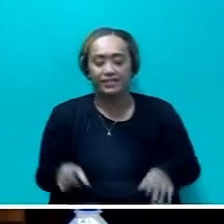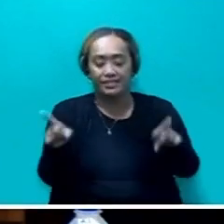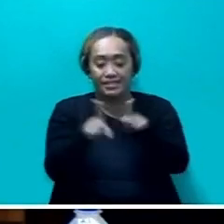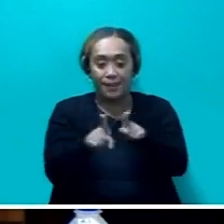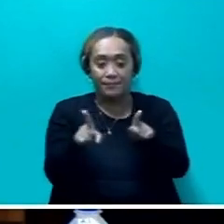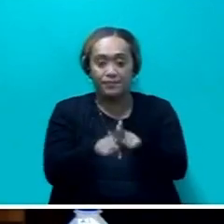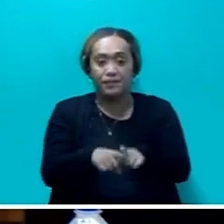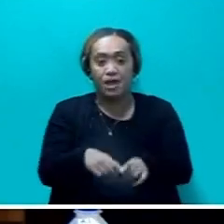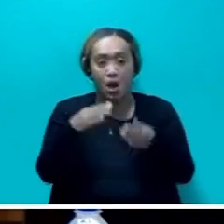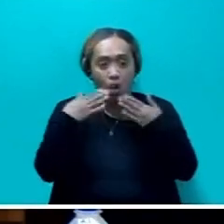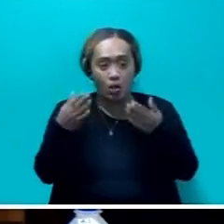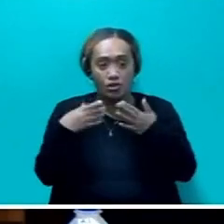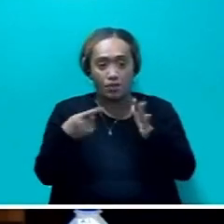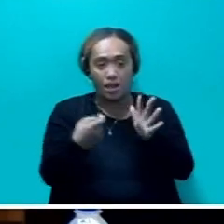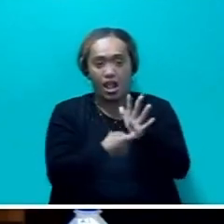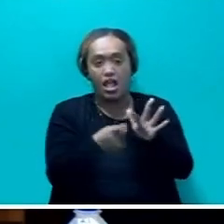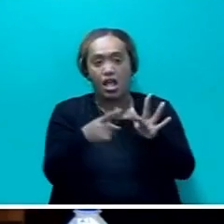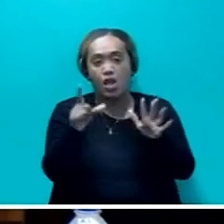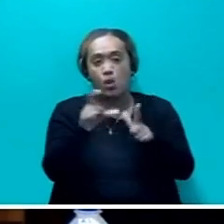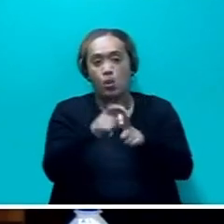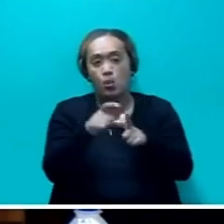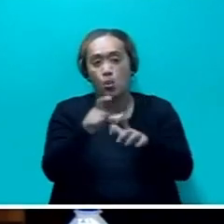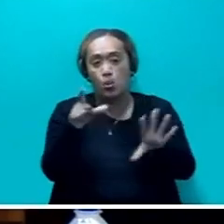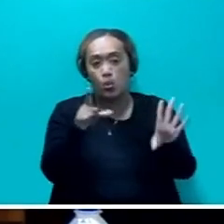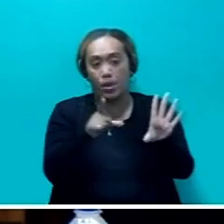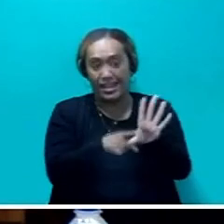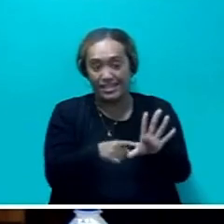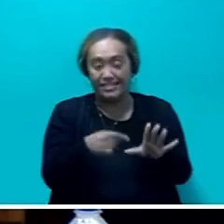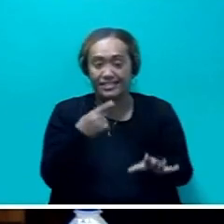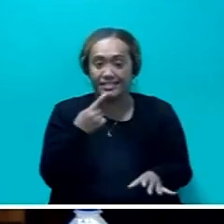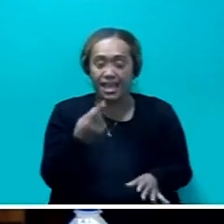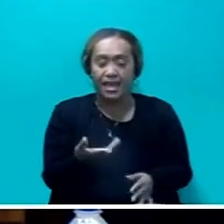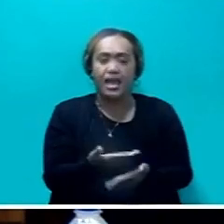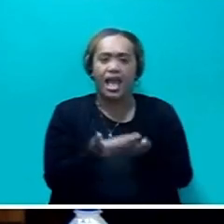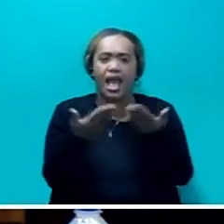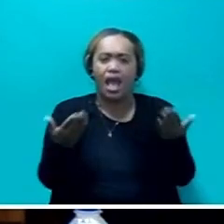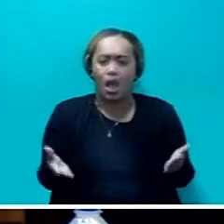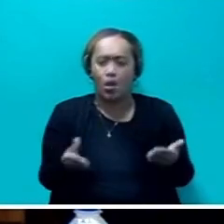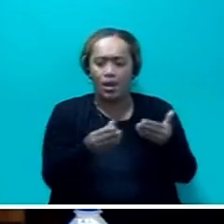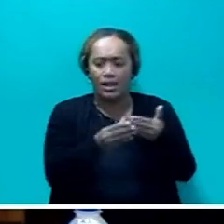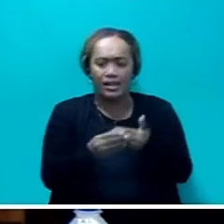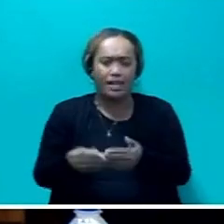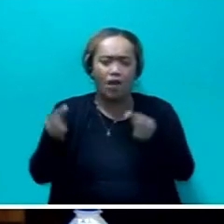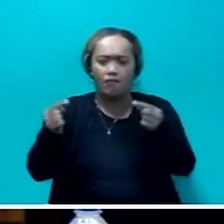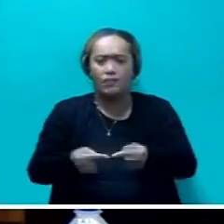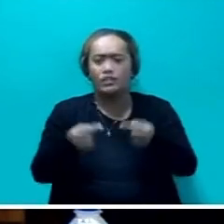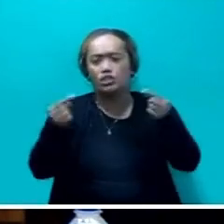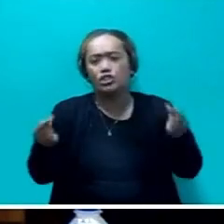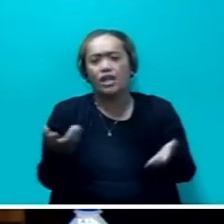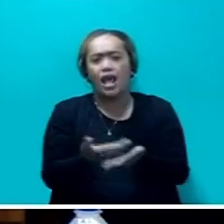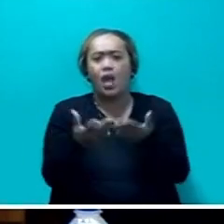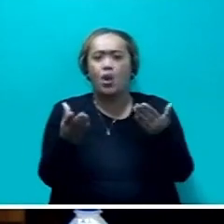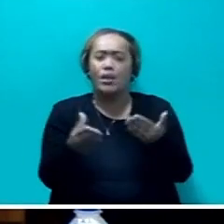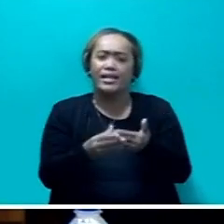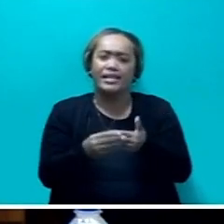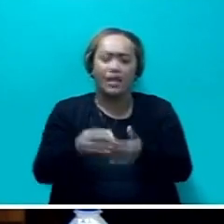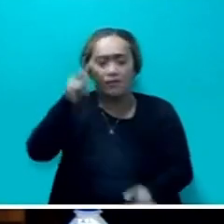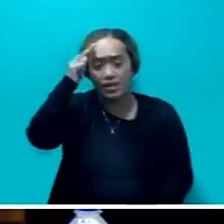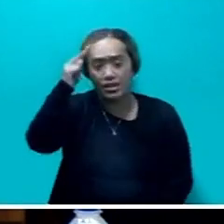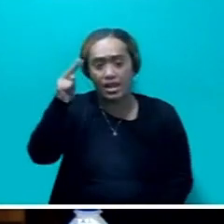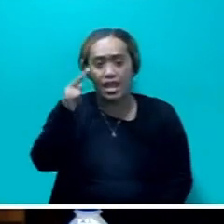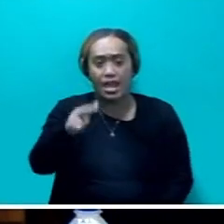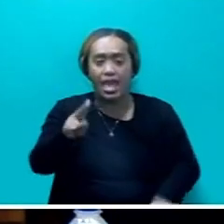Reddy, whose speech as a grandson of an indentured labourer and as the leader of the opposition and as the leader of the National